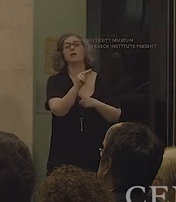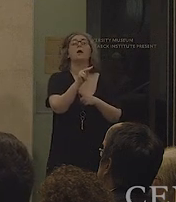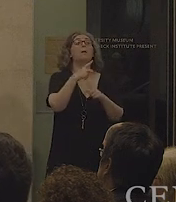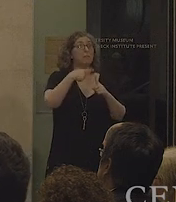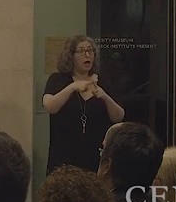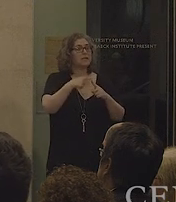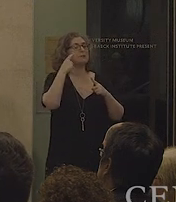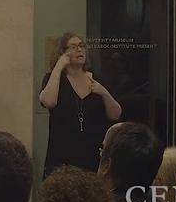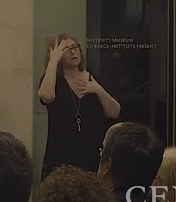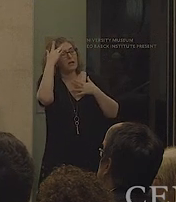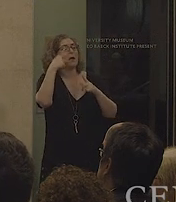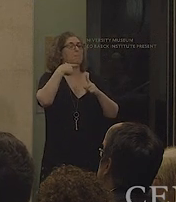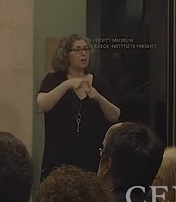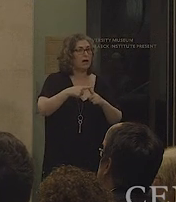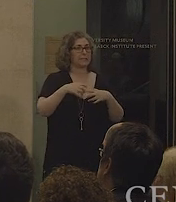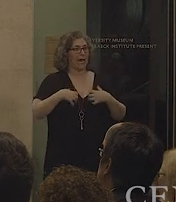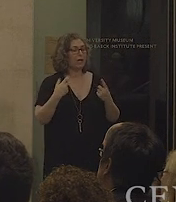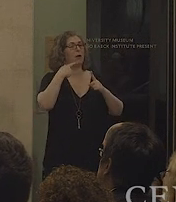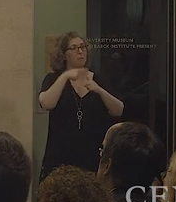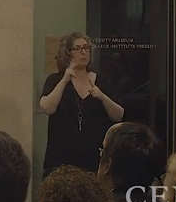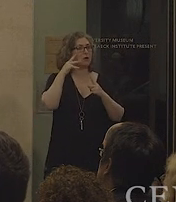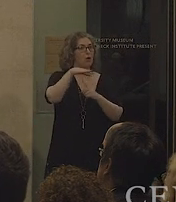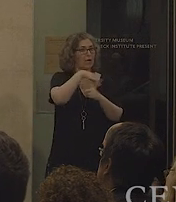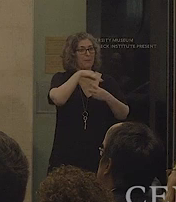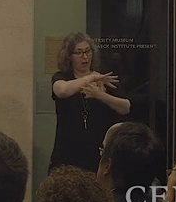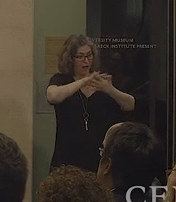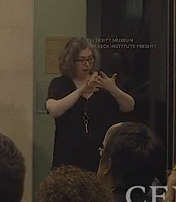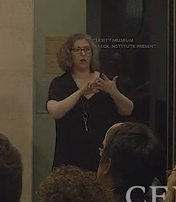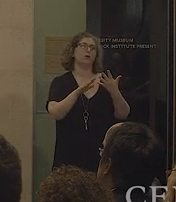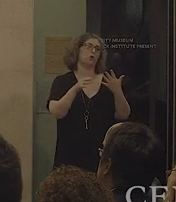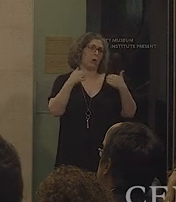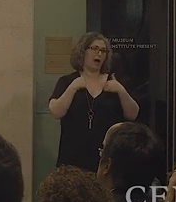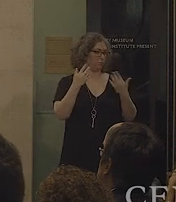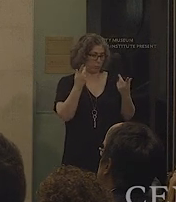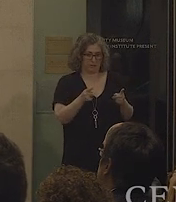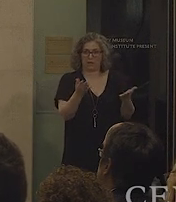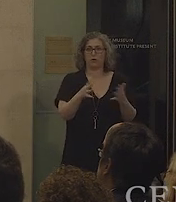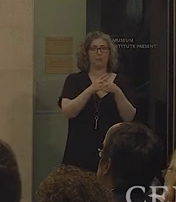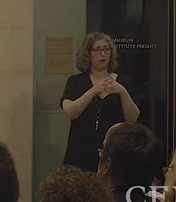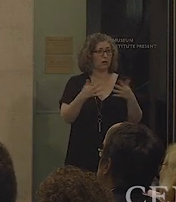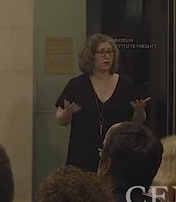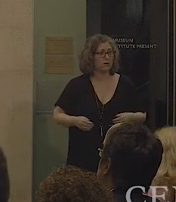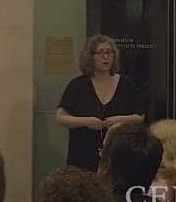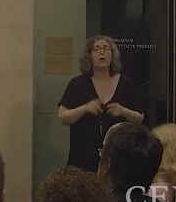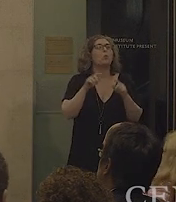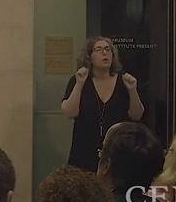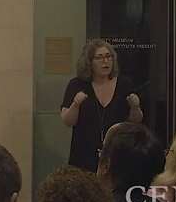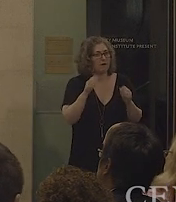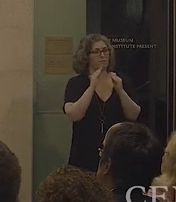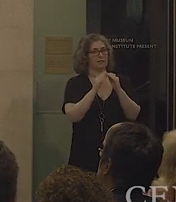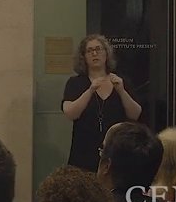components, you have a unique situation here in this country. And again, fixable